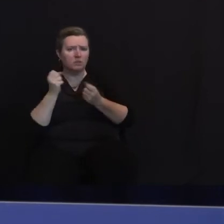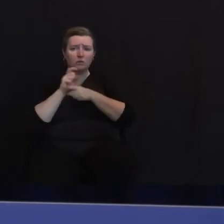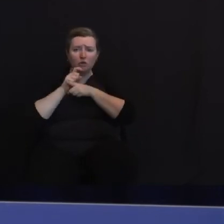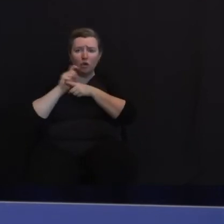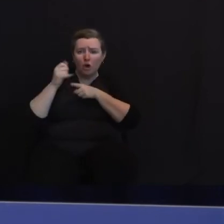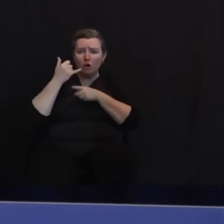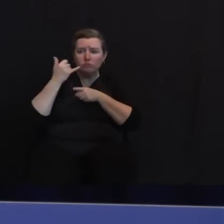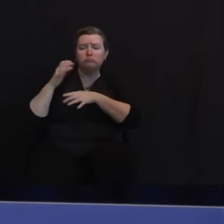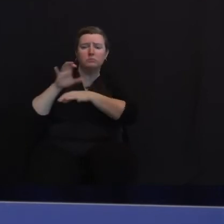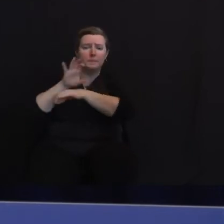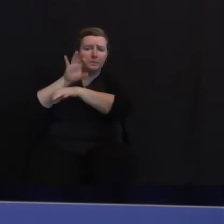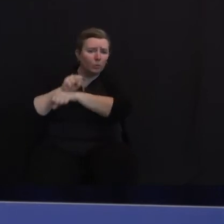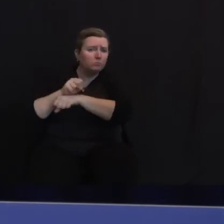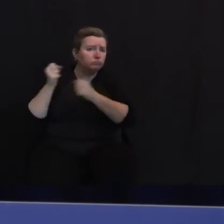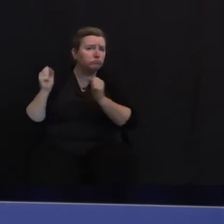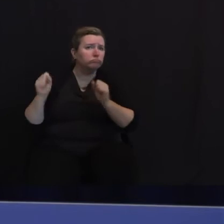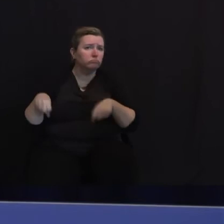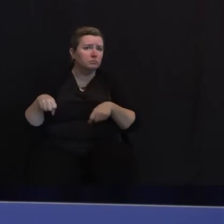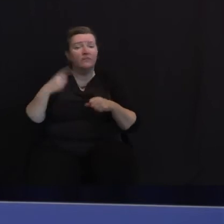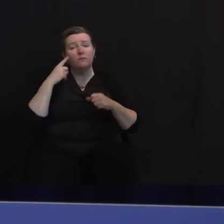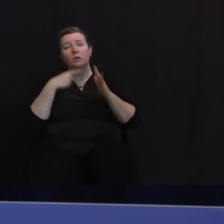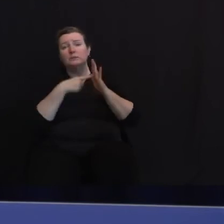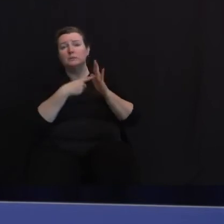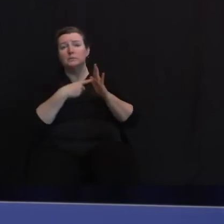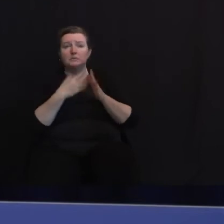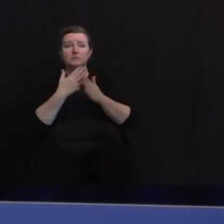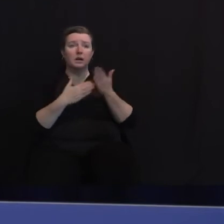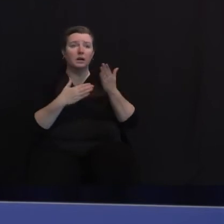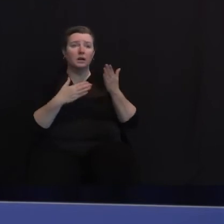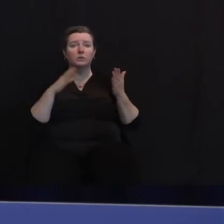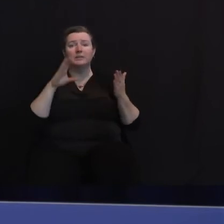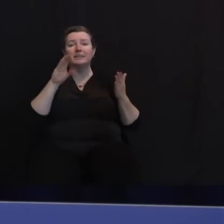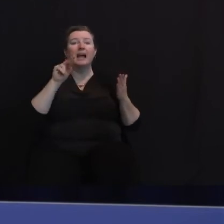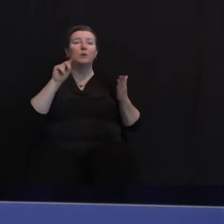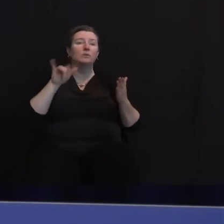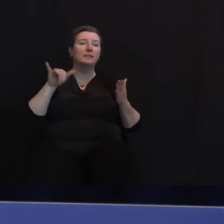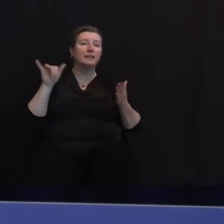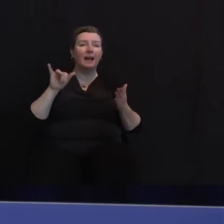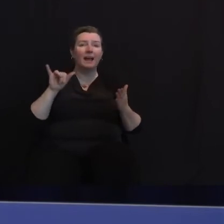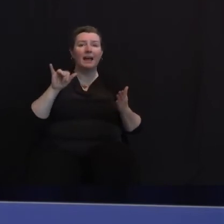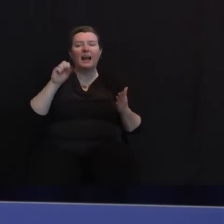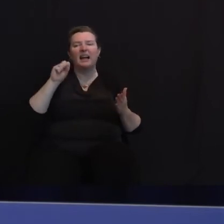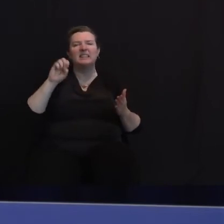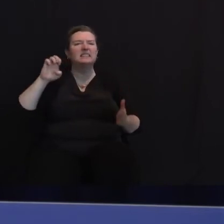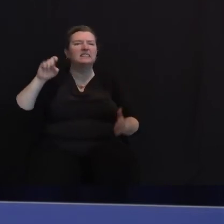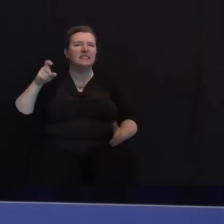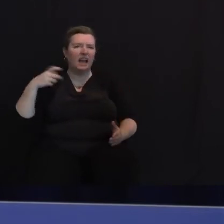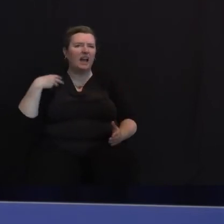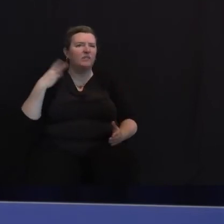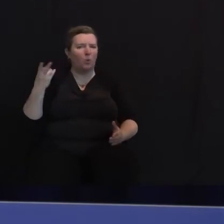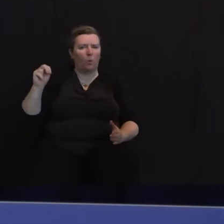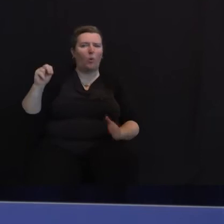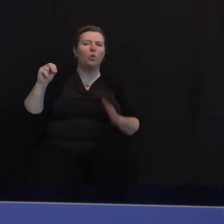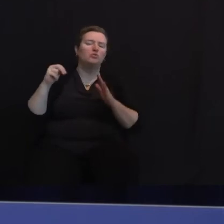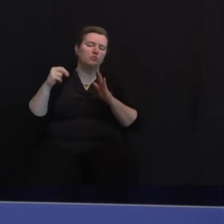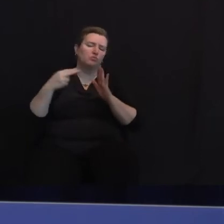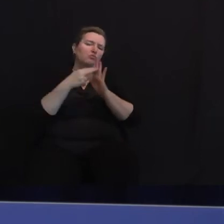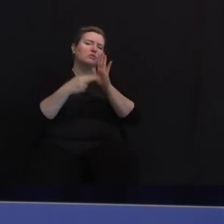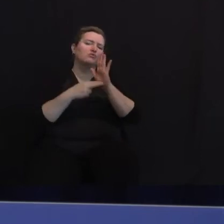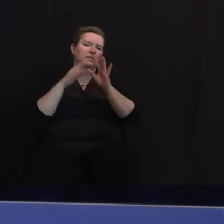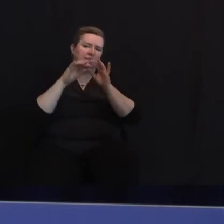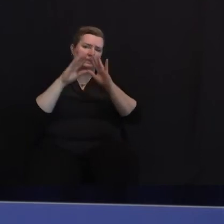appointment. For example, some of the counties, such as Essex County, they have their own registration system. It's listed